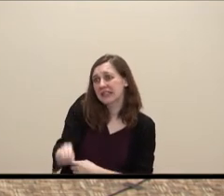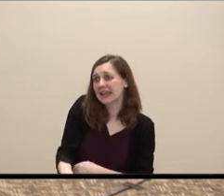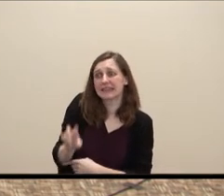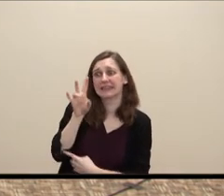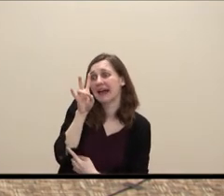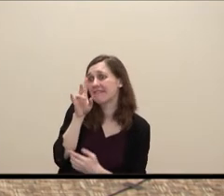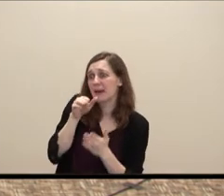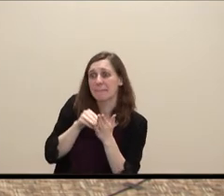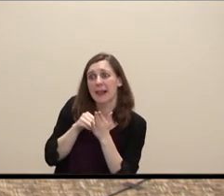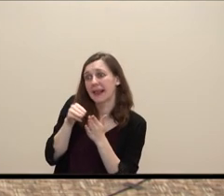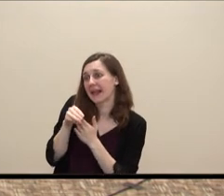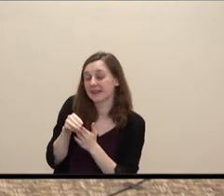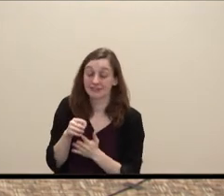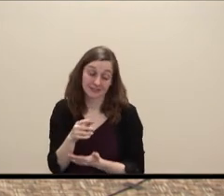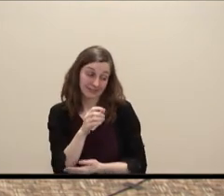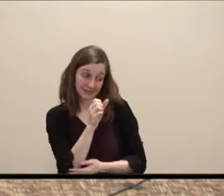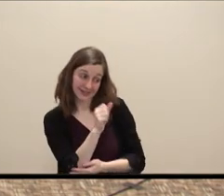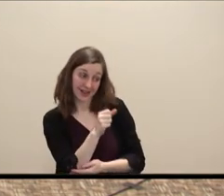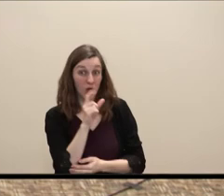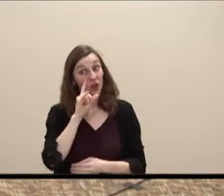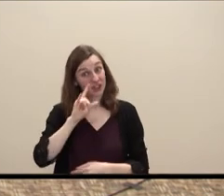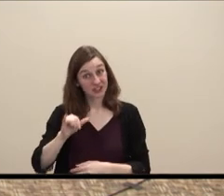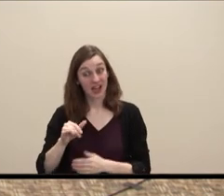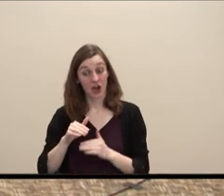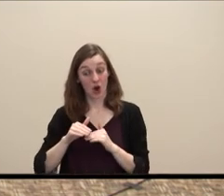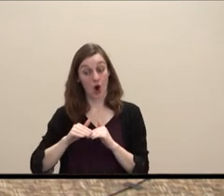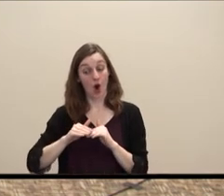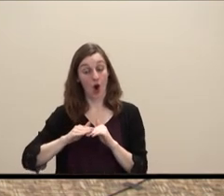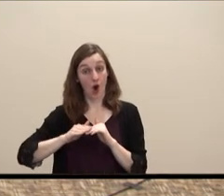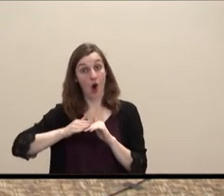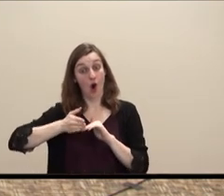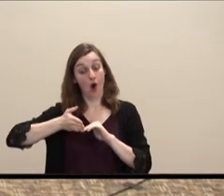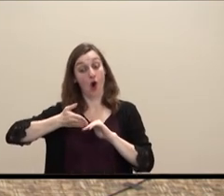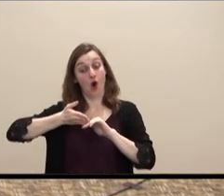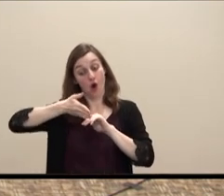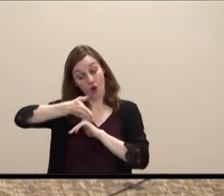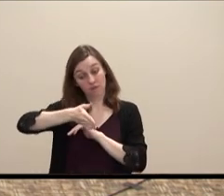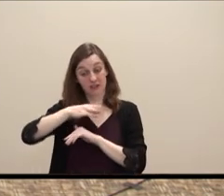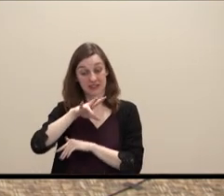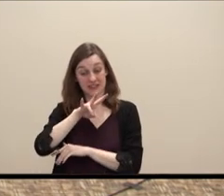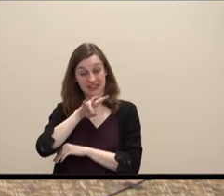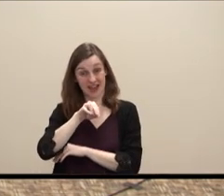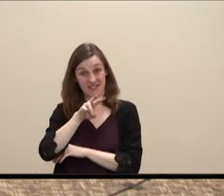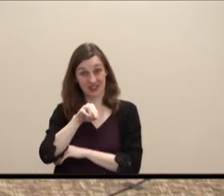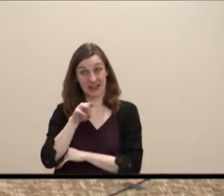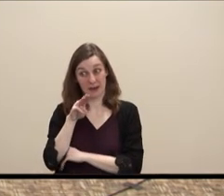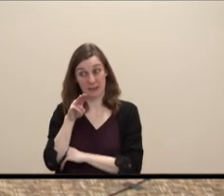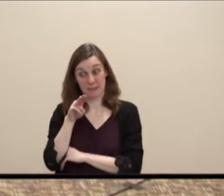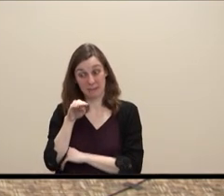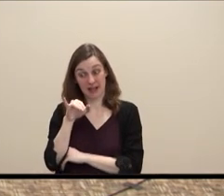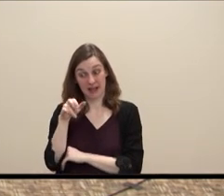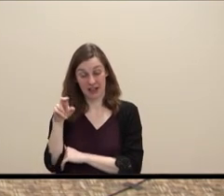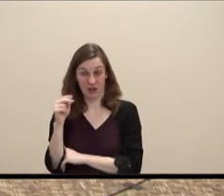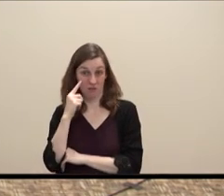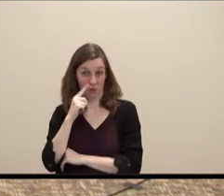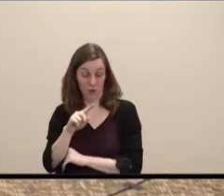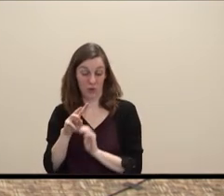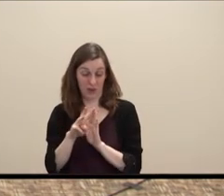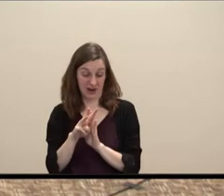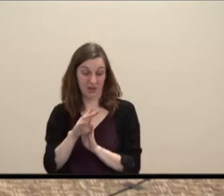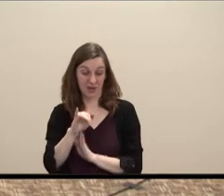Right. It's over. It looks like over 70 million for Waco ISD. It's based on our Title I